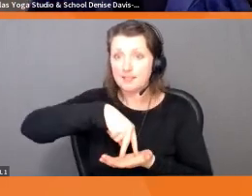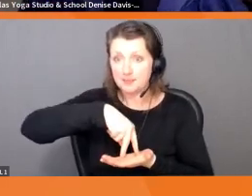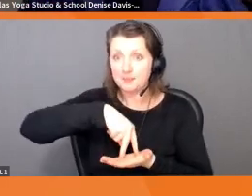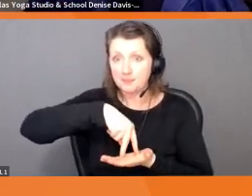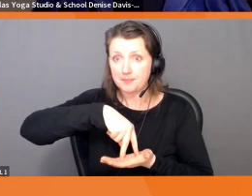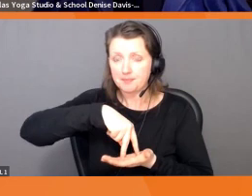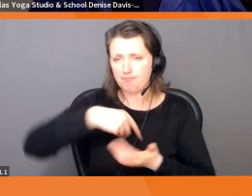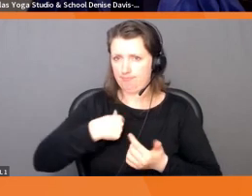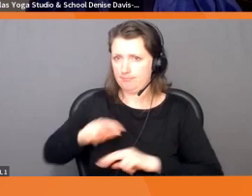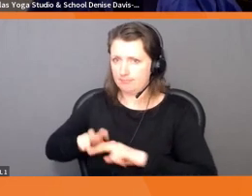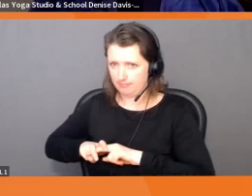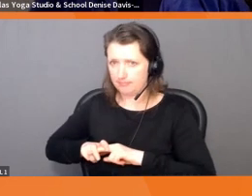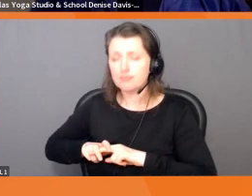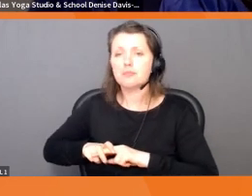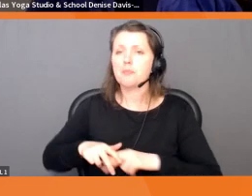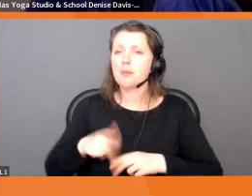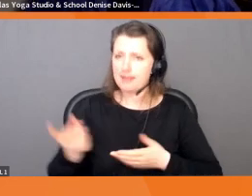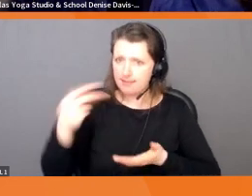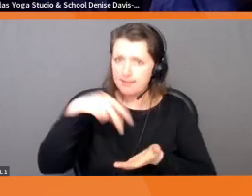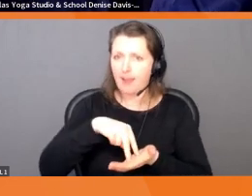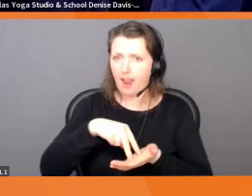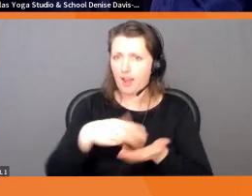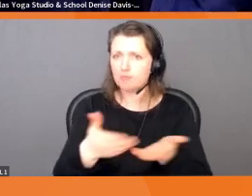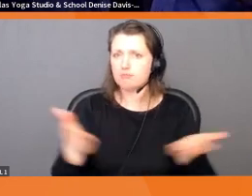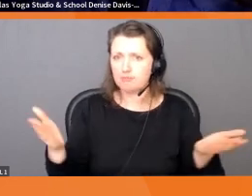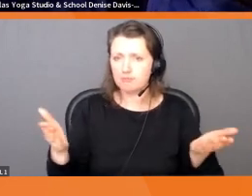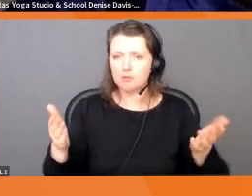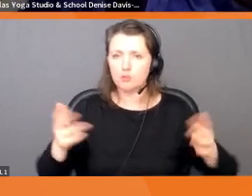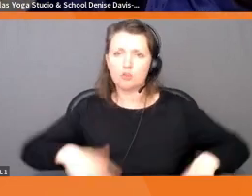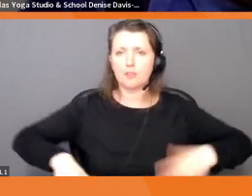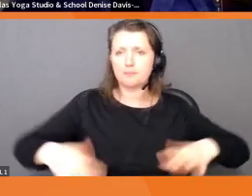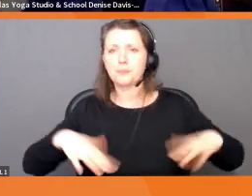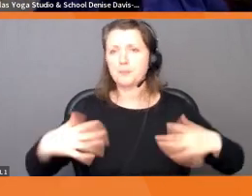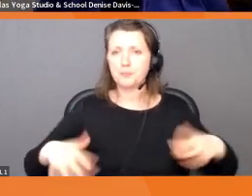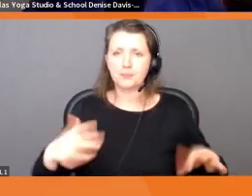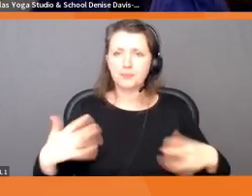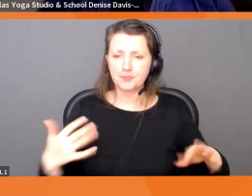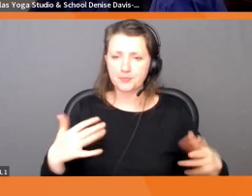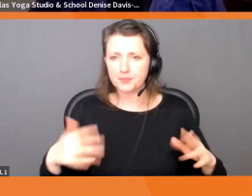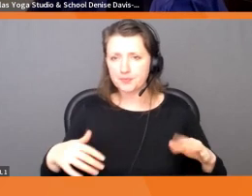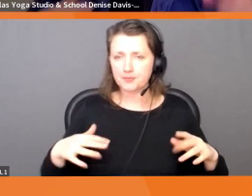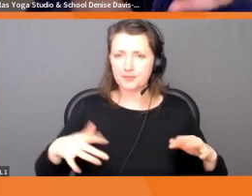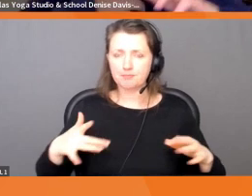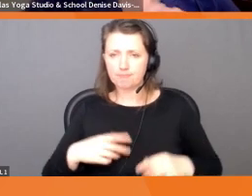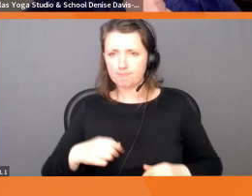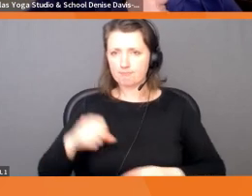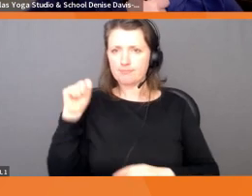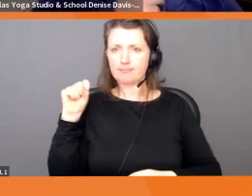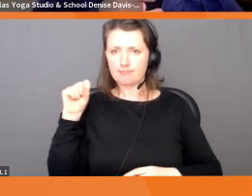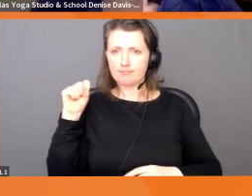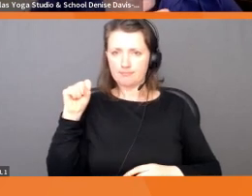you don't mind to stand up and give your body a shake out, if you shake out your arms and just stand up tall. And